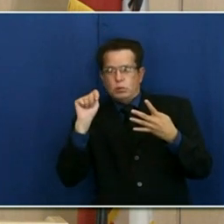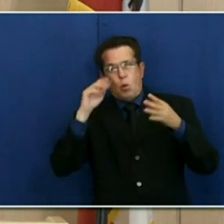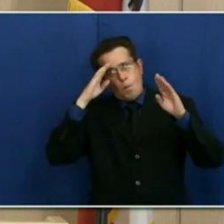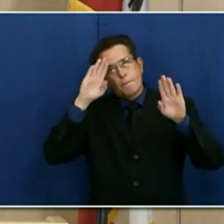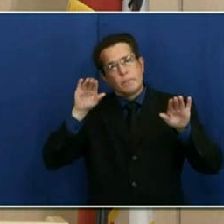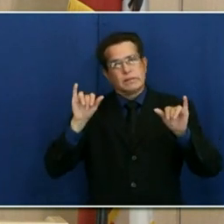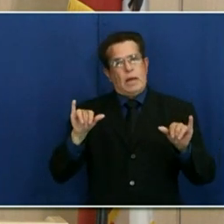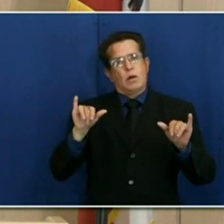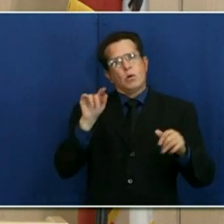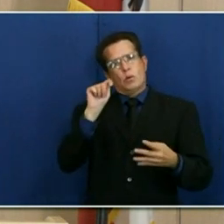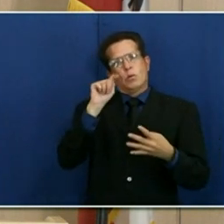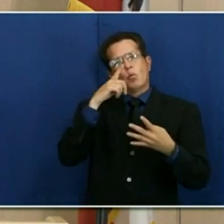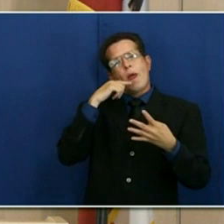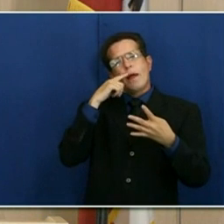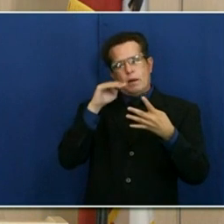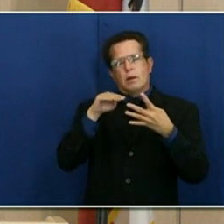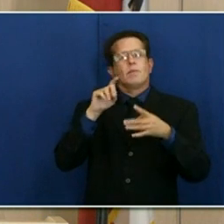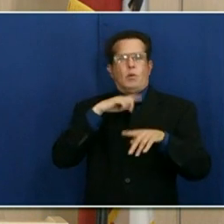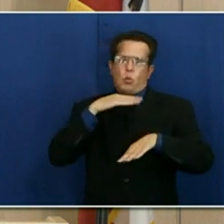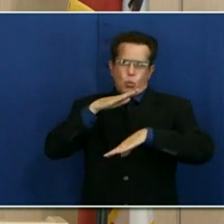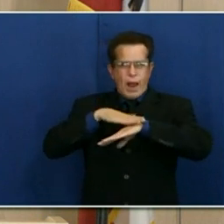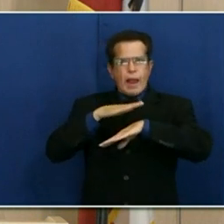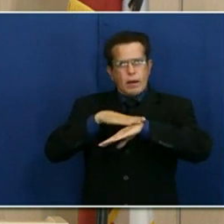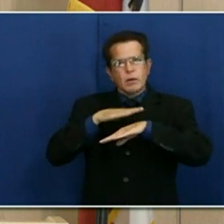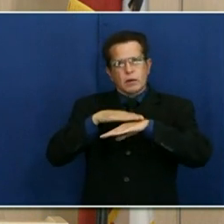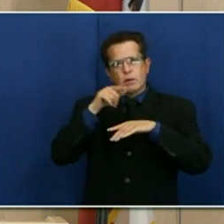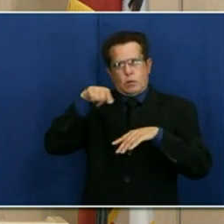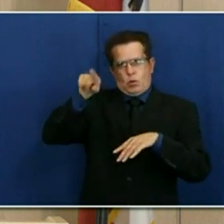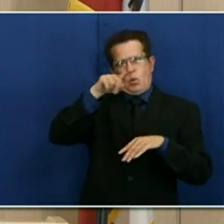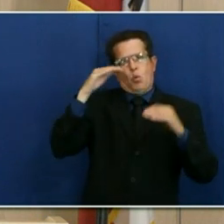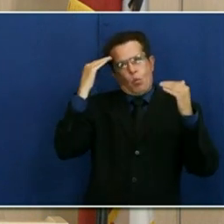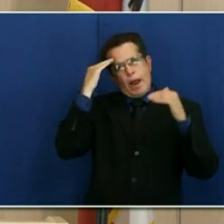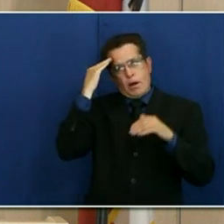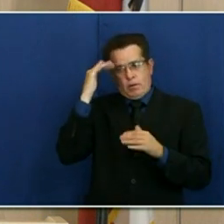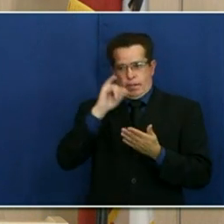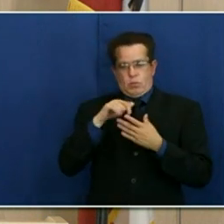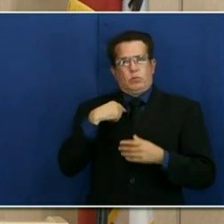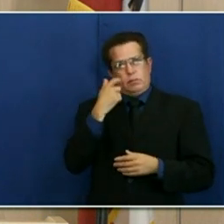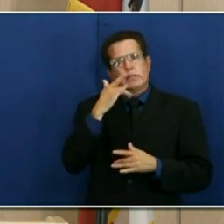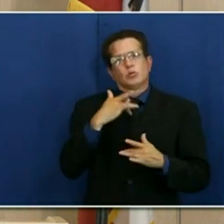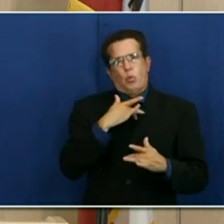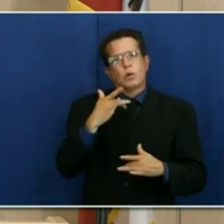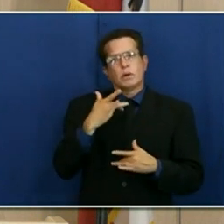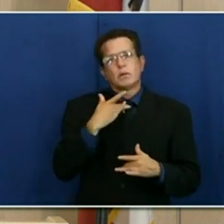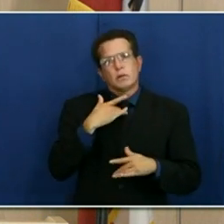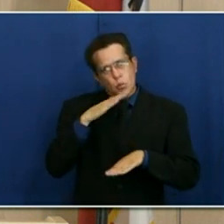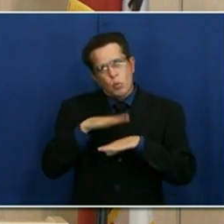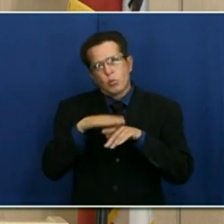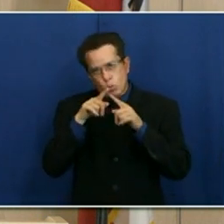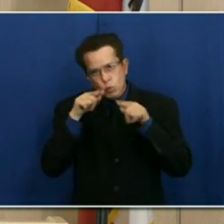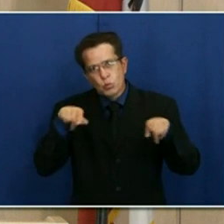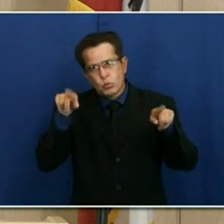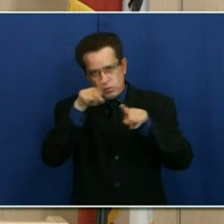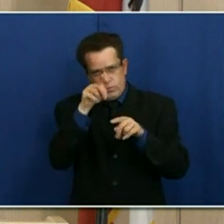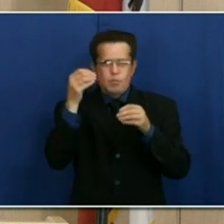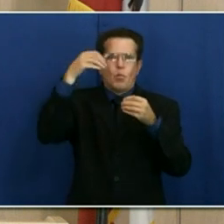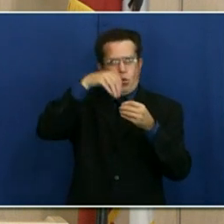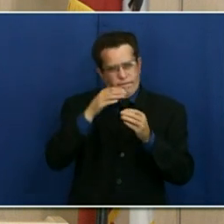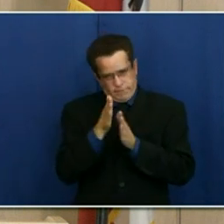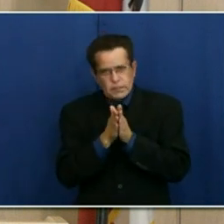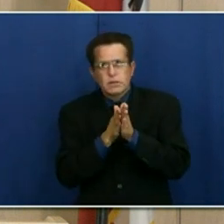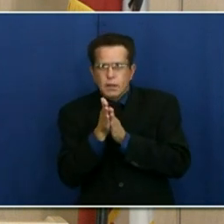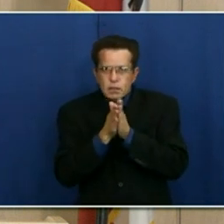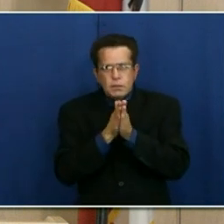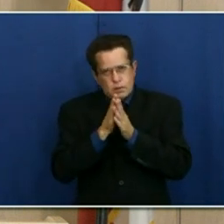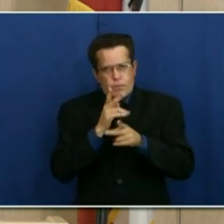just raising awareness about the concern, about the increase that we're seeing, and the need to have that extra vigilance to make